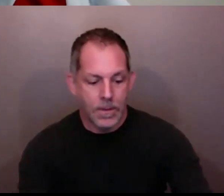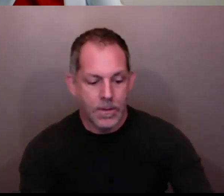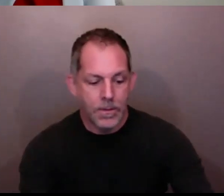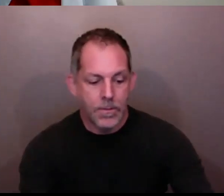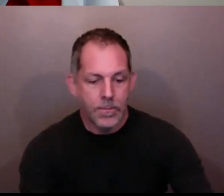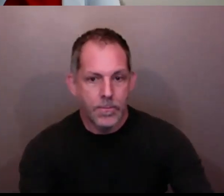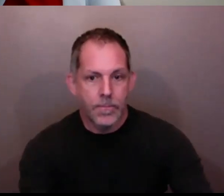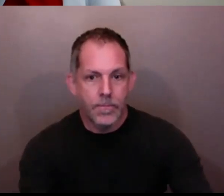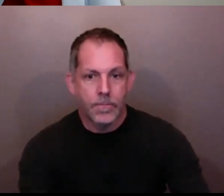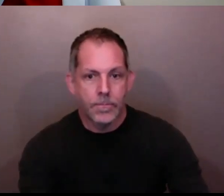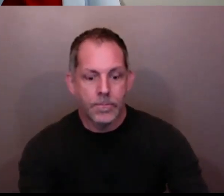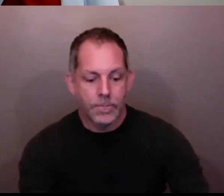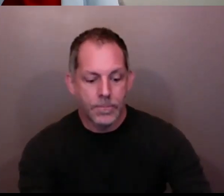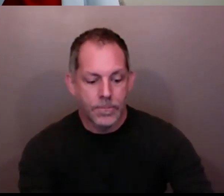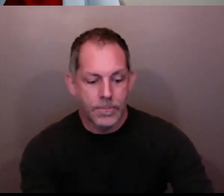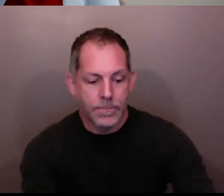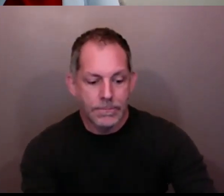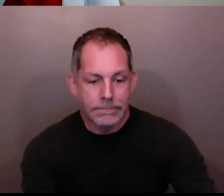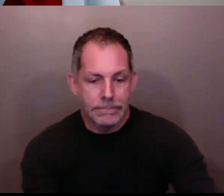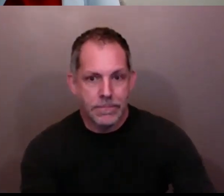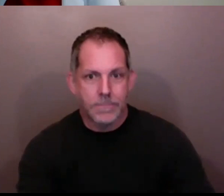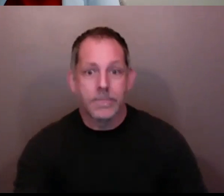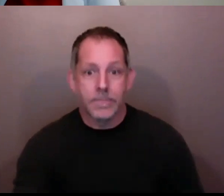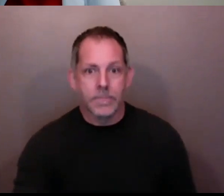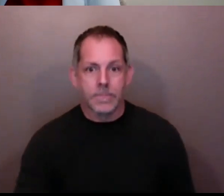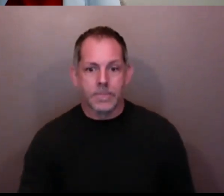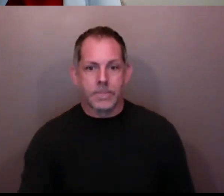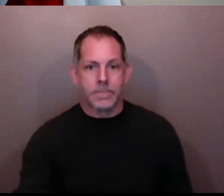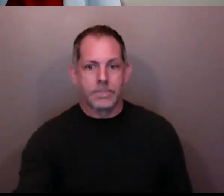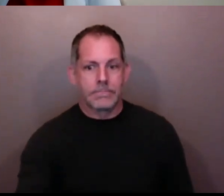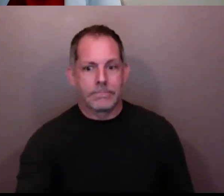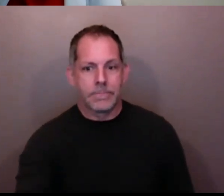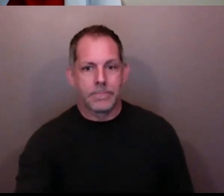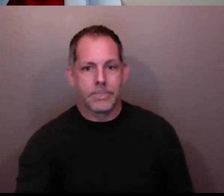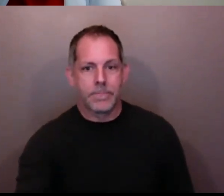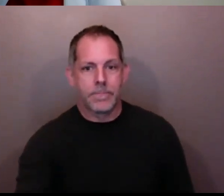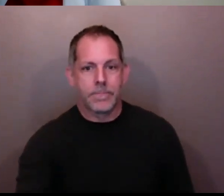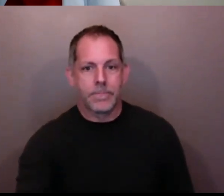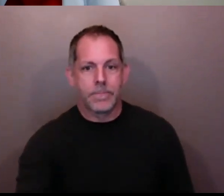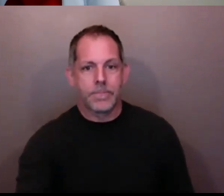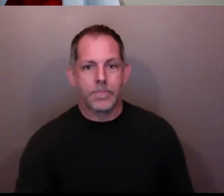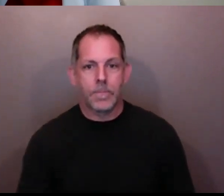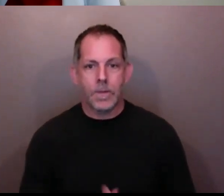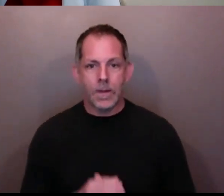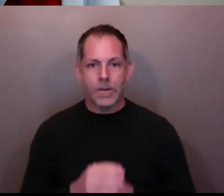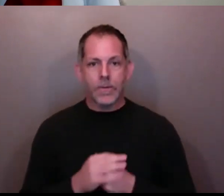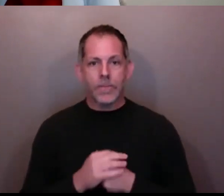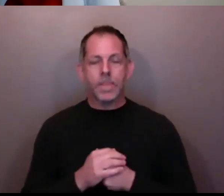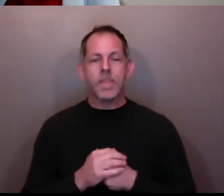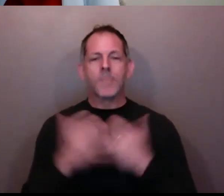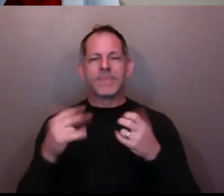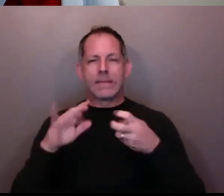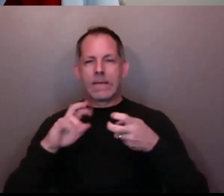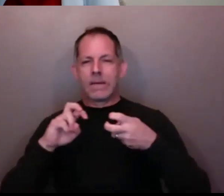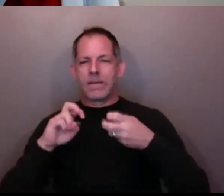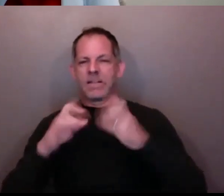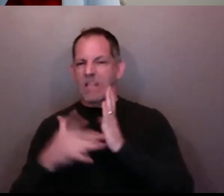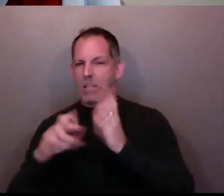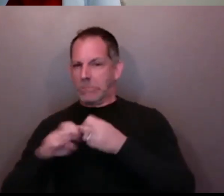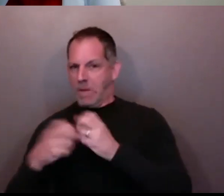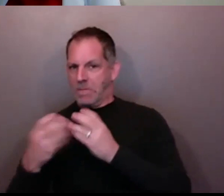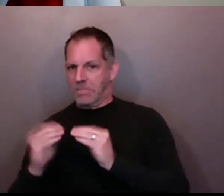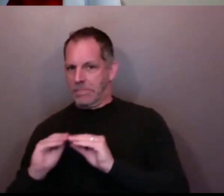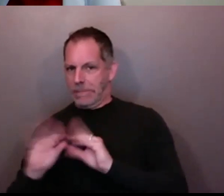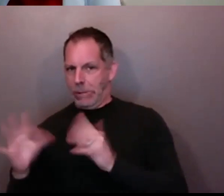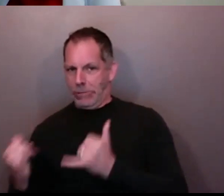an artifact of less testing and occurring. And if that's the case, time will tell. So I